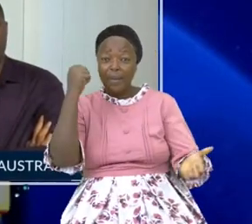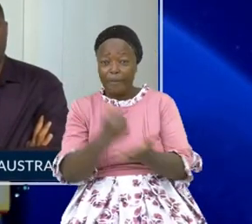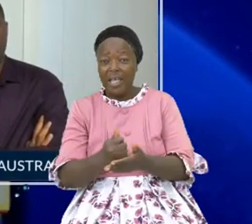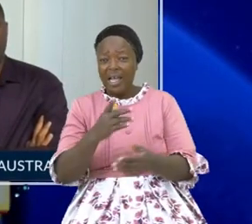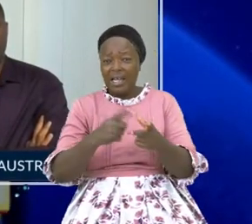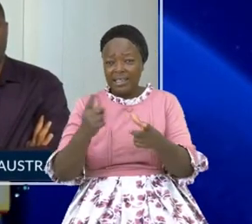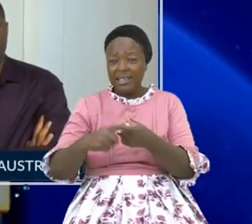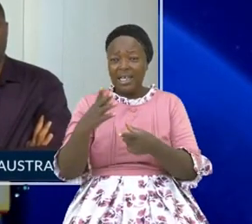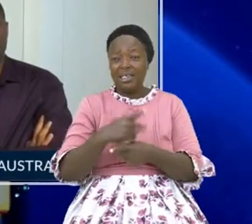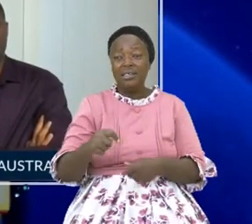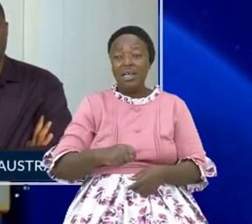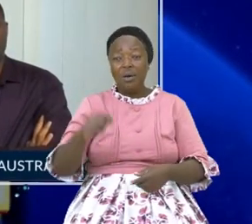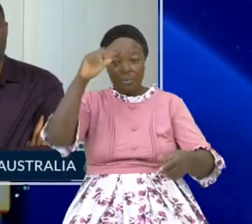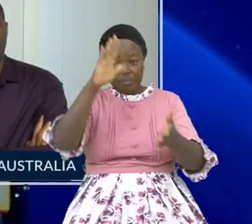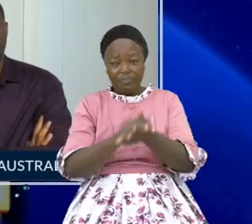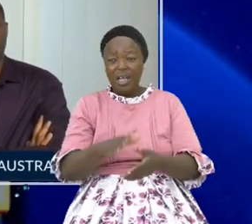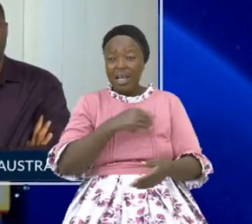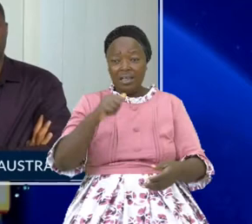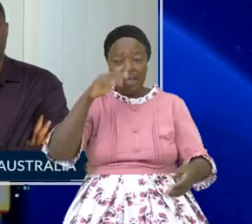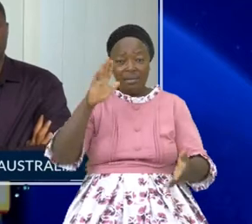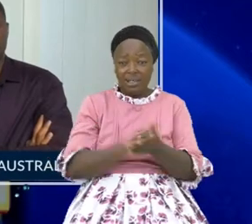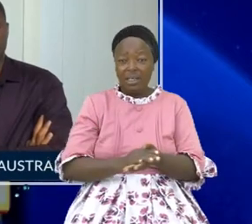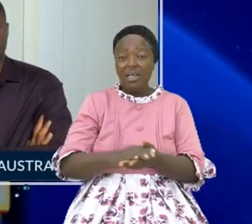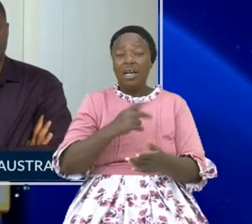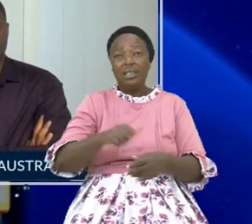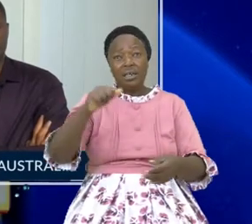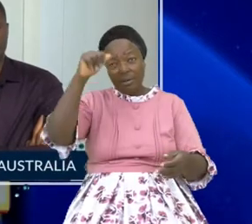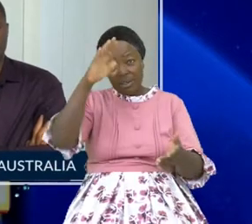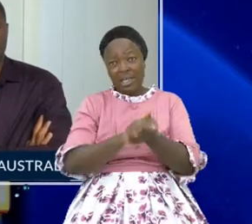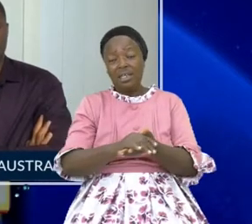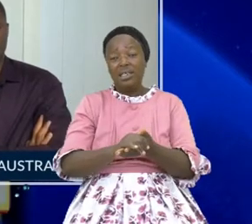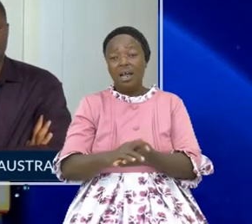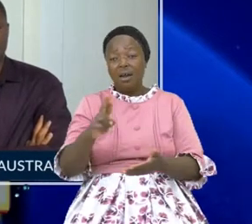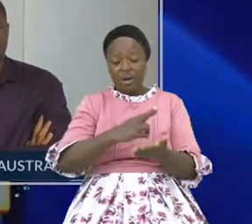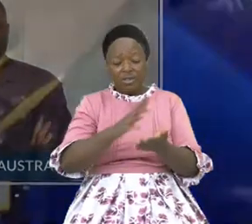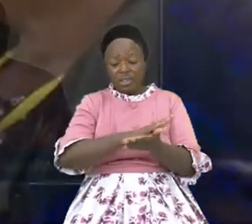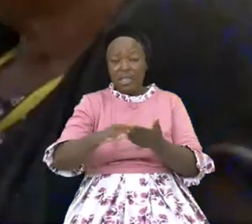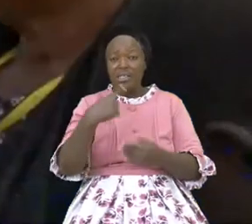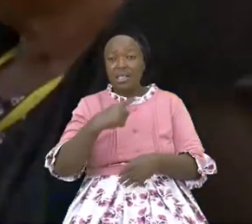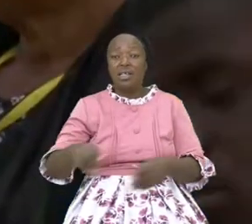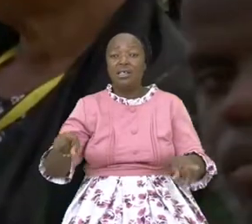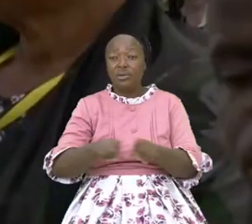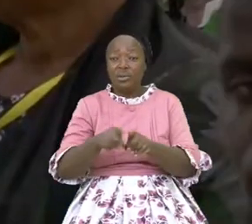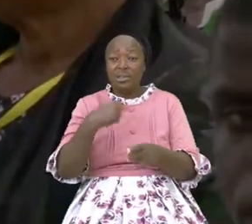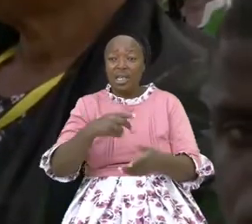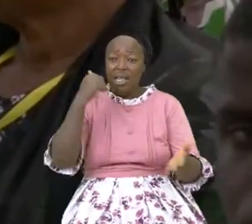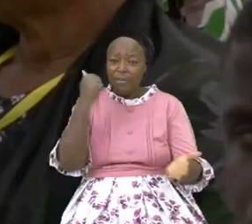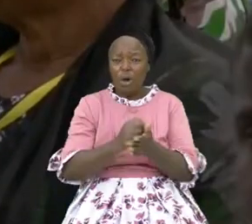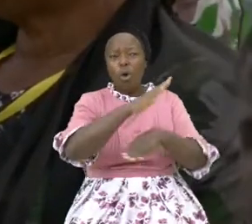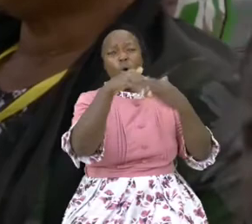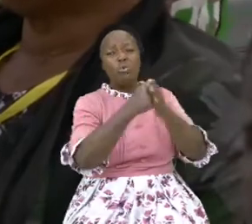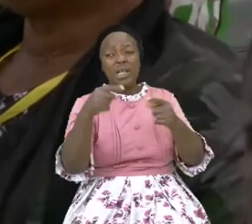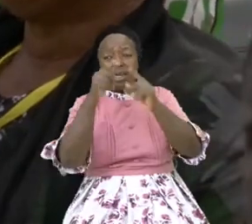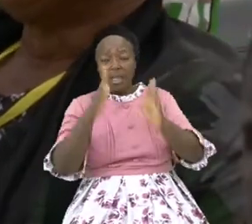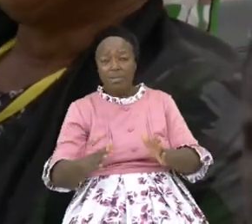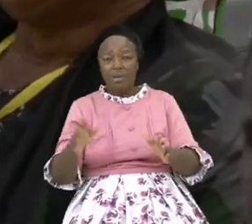the bridegroom, the branch righteousness, also says amen. All those conspirators,